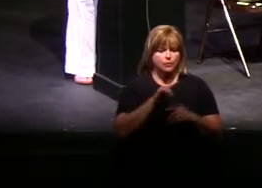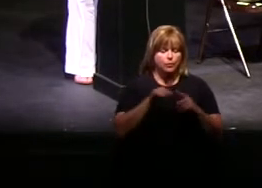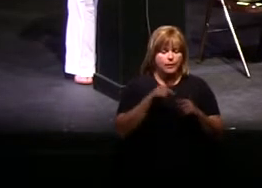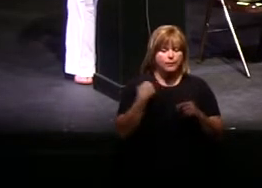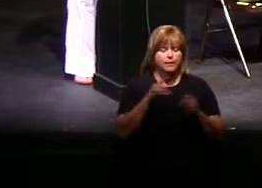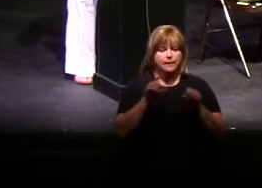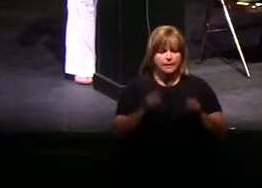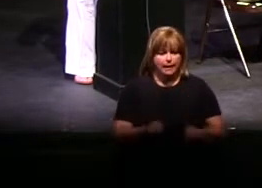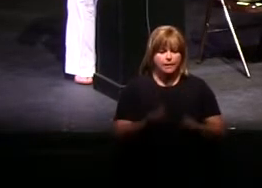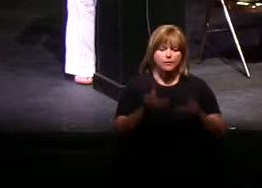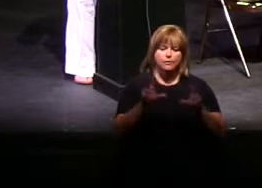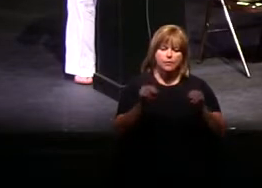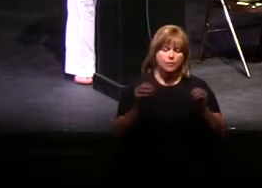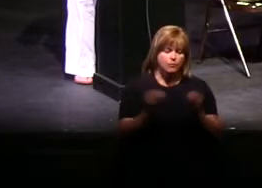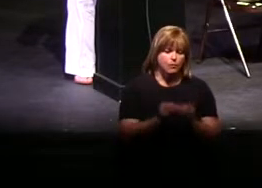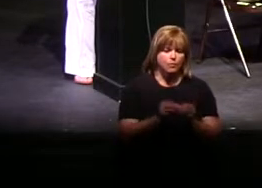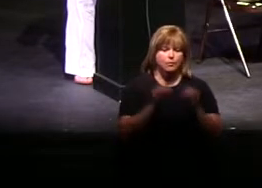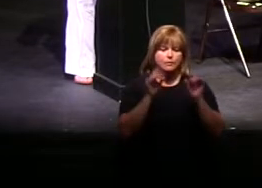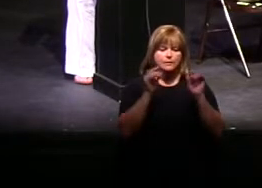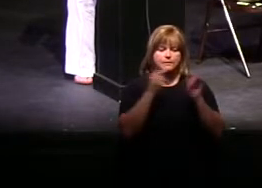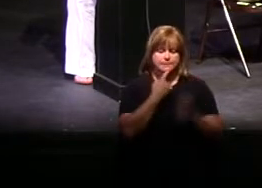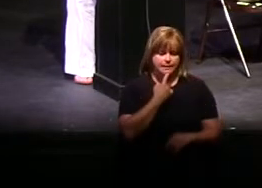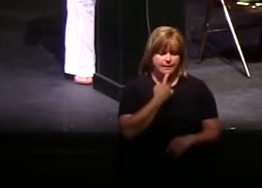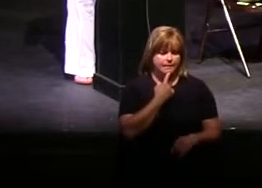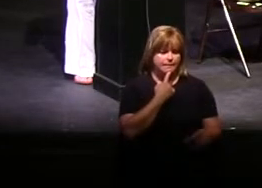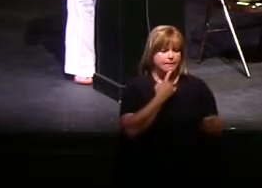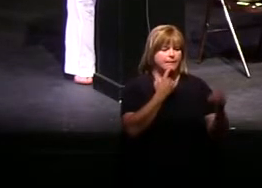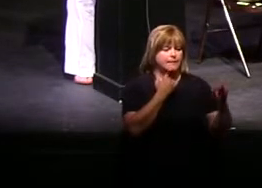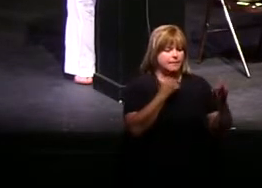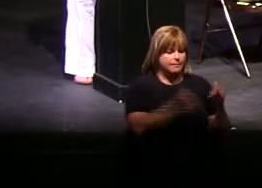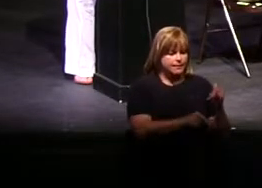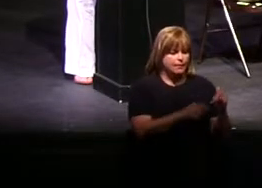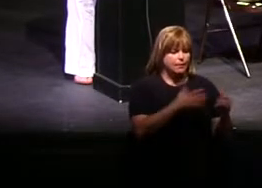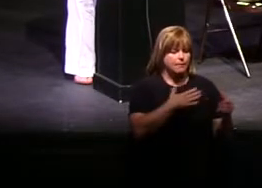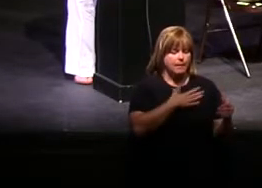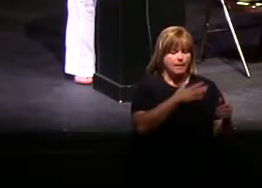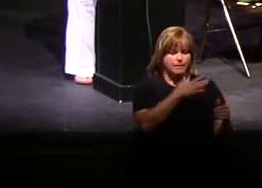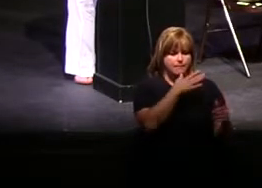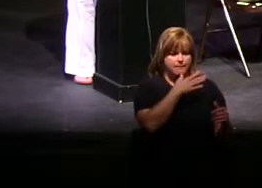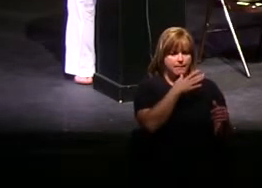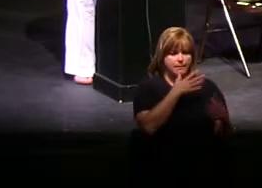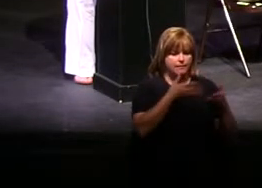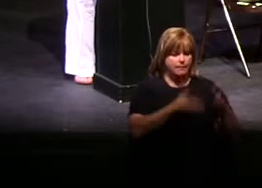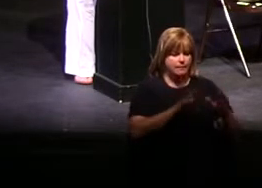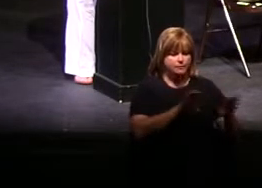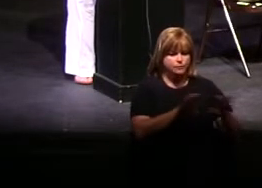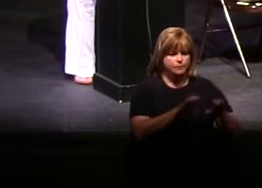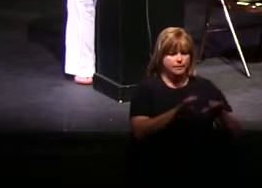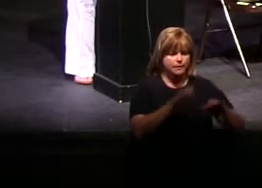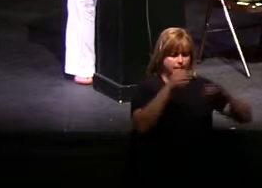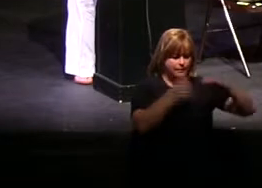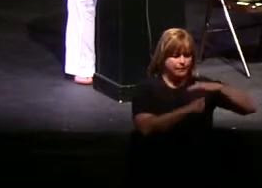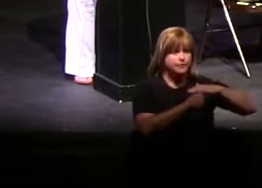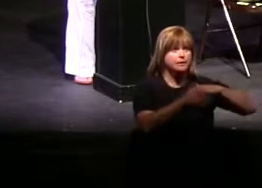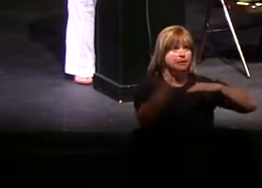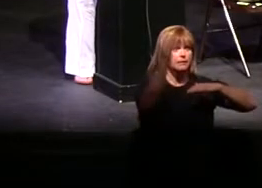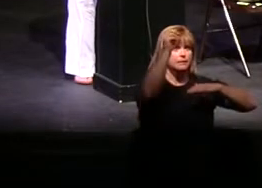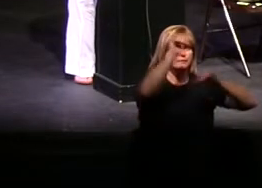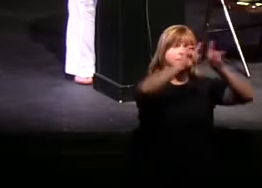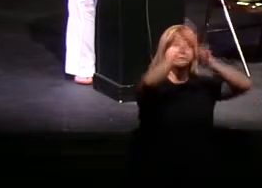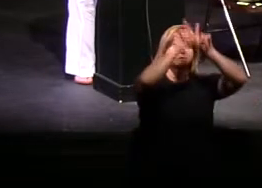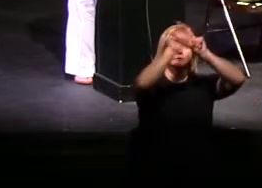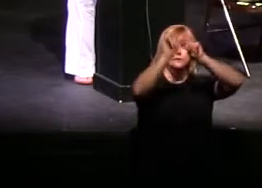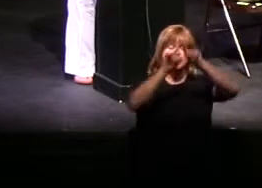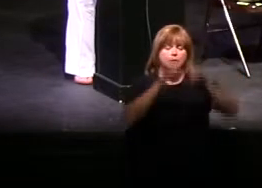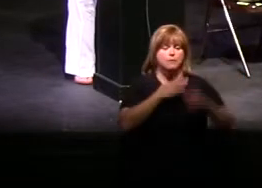say, "There, my mother made us a pallet beneath the stars. There, my father